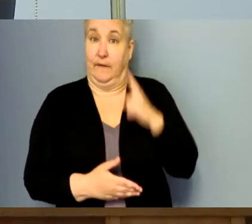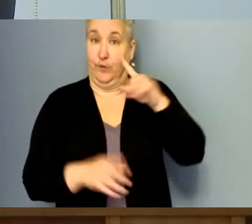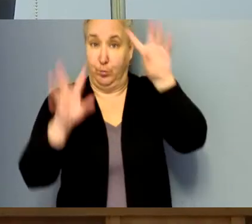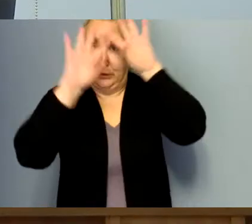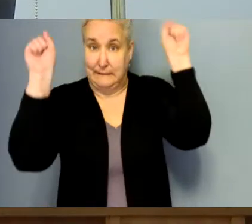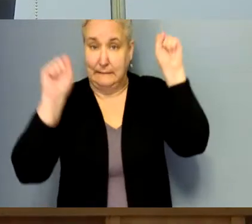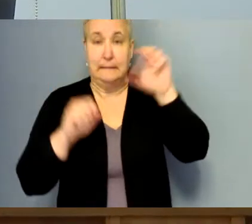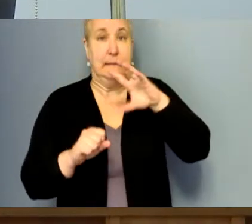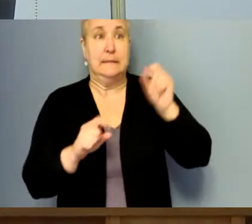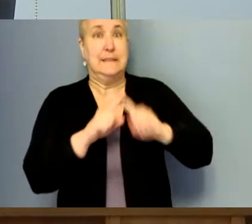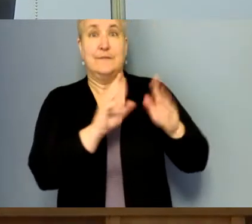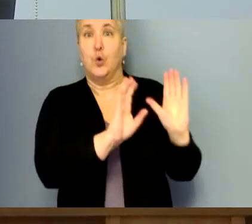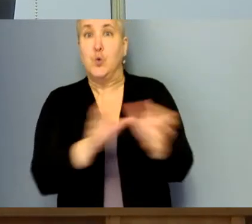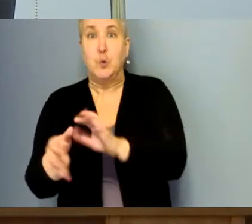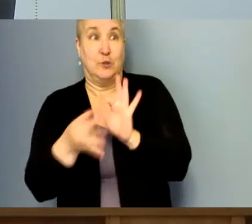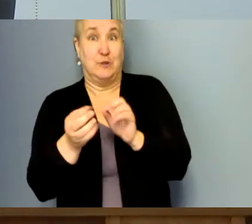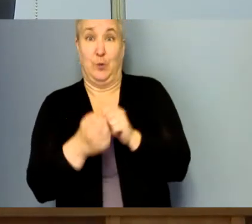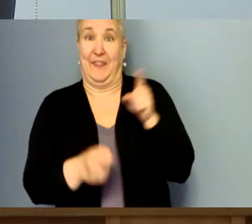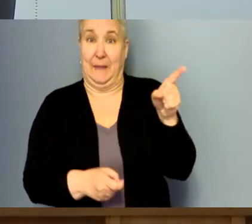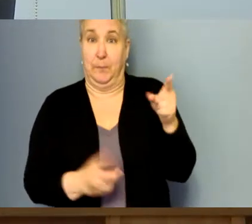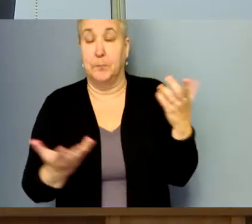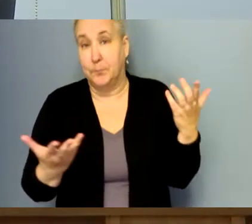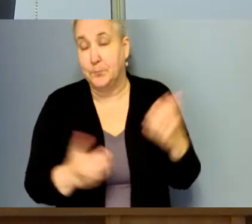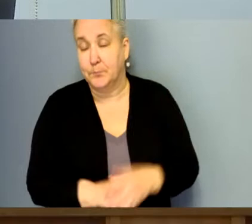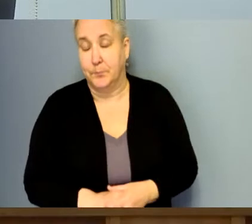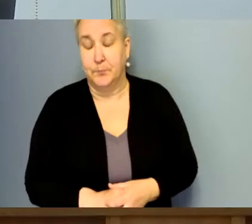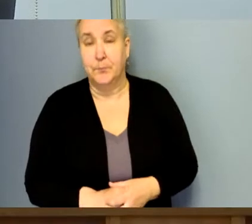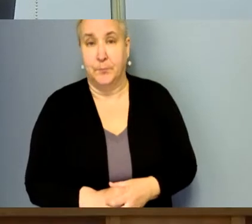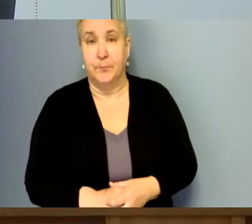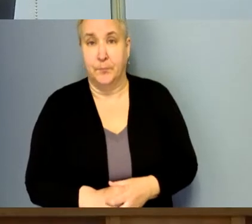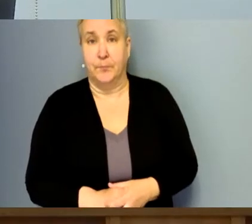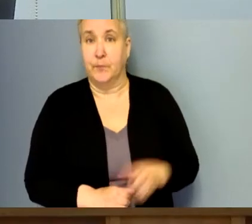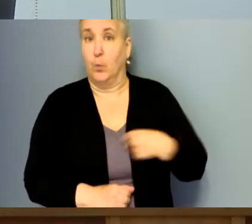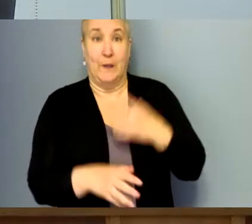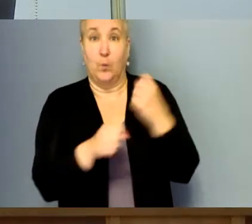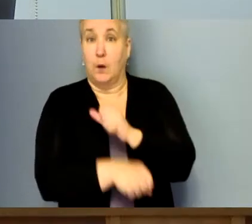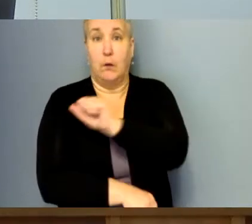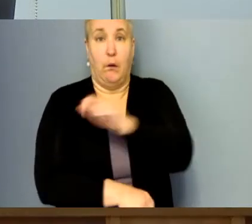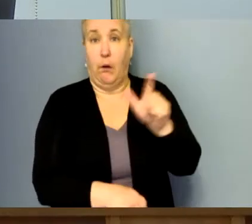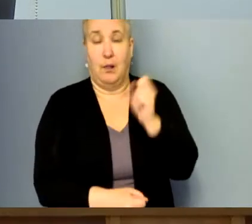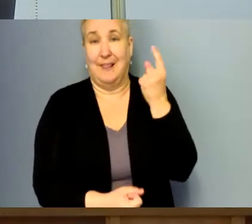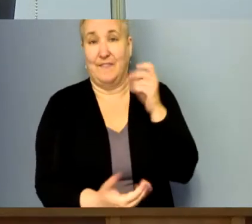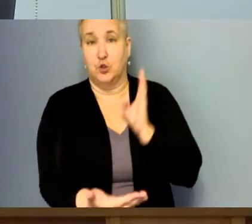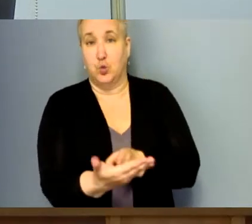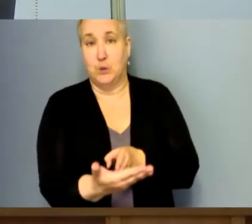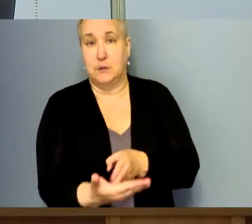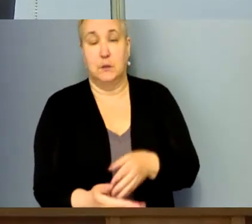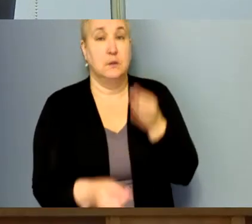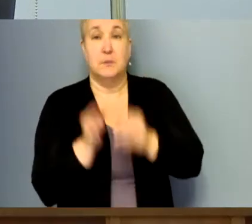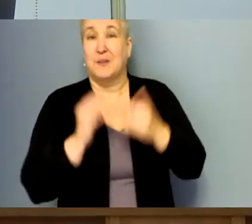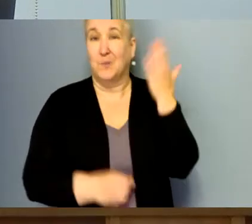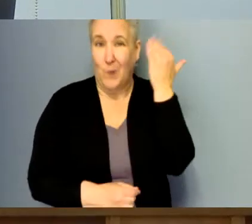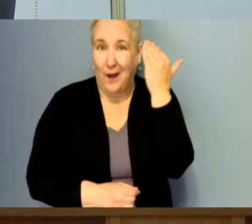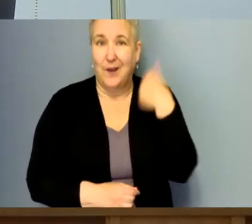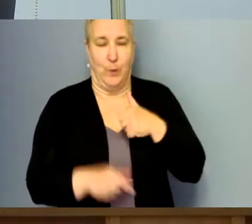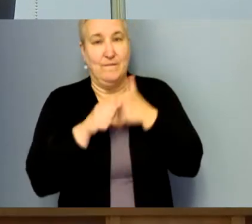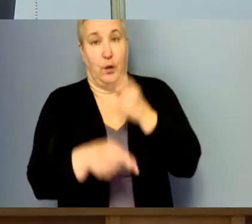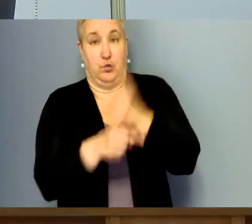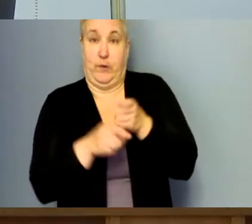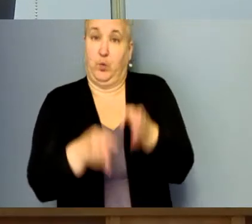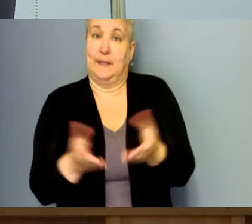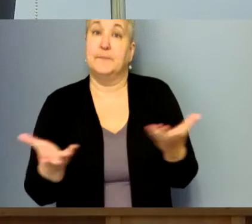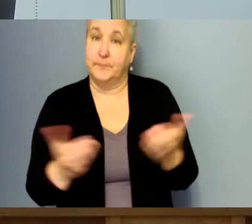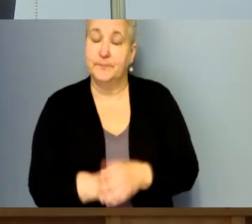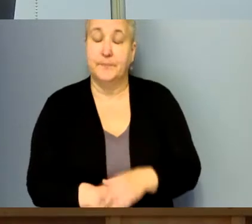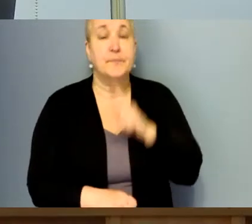and different groups associated with him. We won all 11 suits, simply because we did things right.